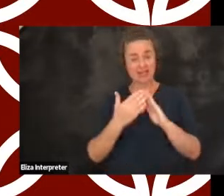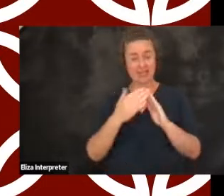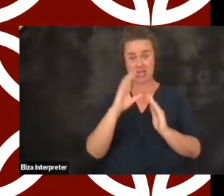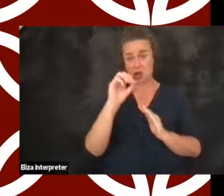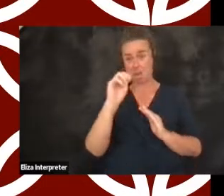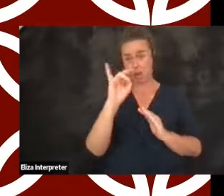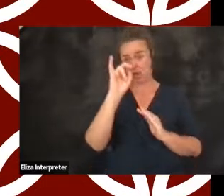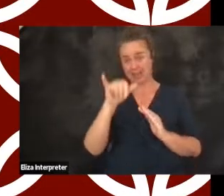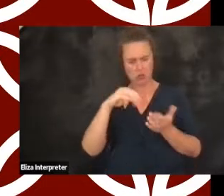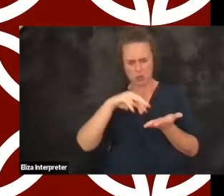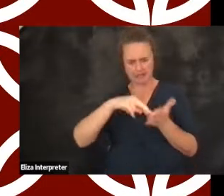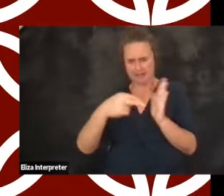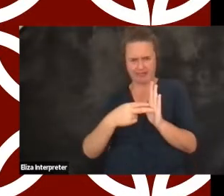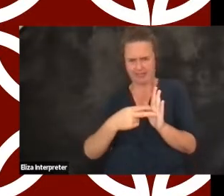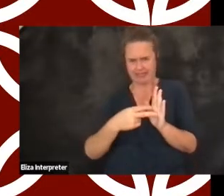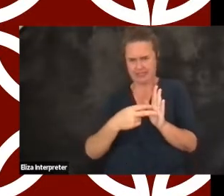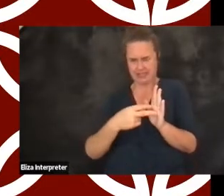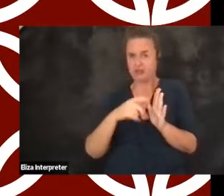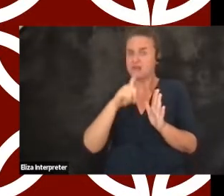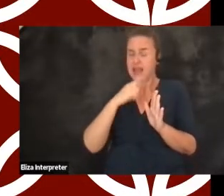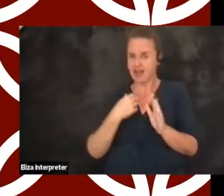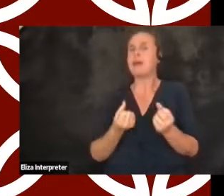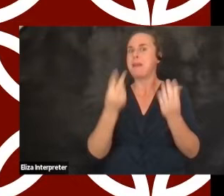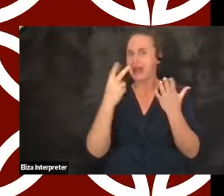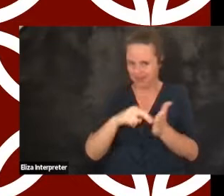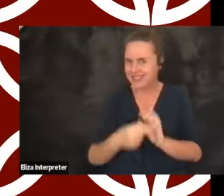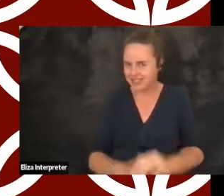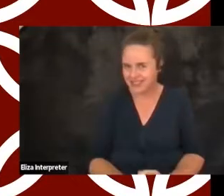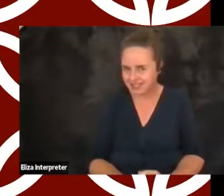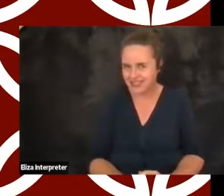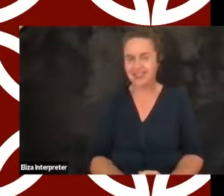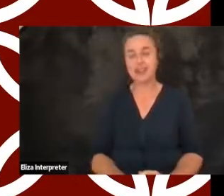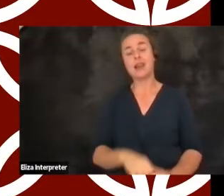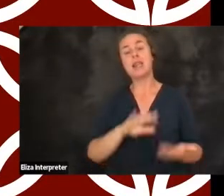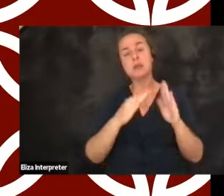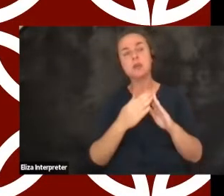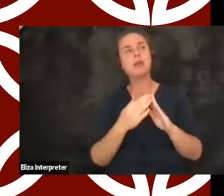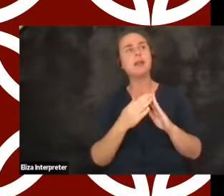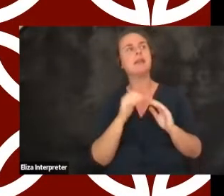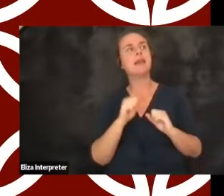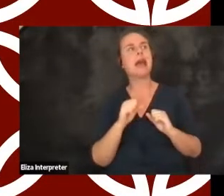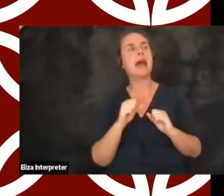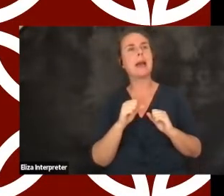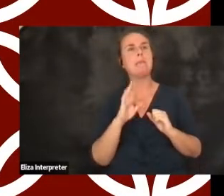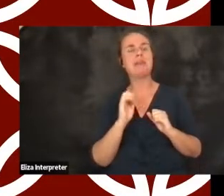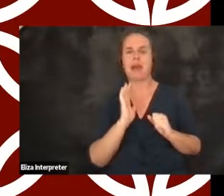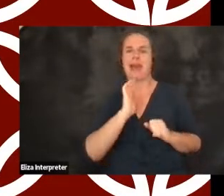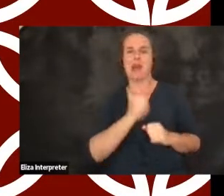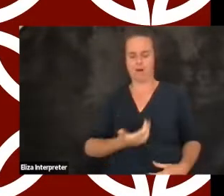things. In one dimension, community is about our feeling, that feeling of